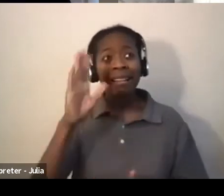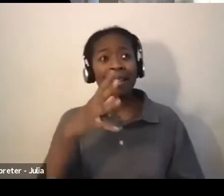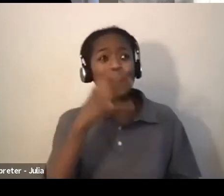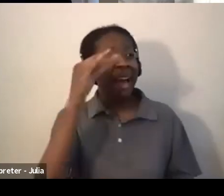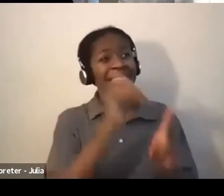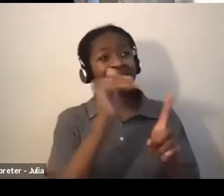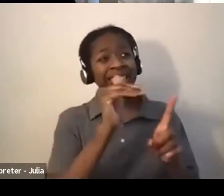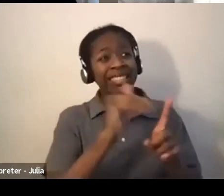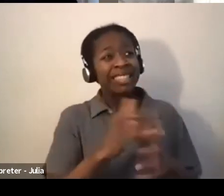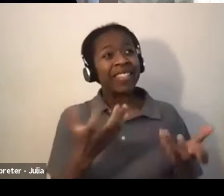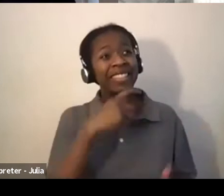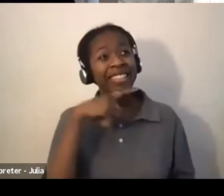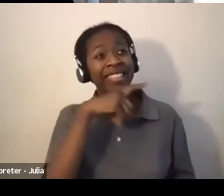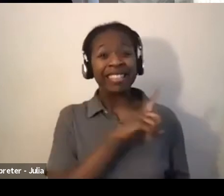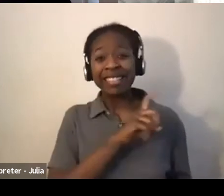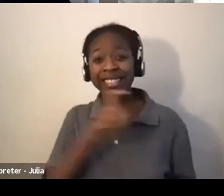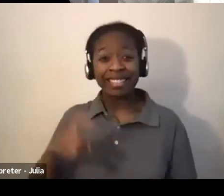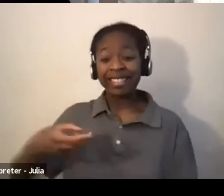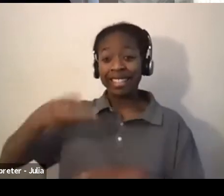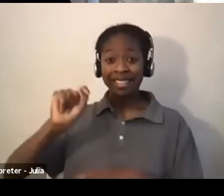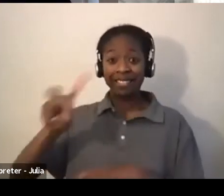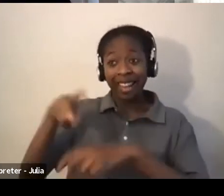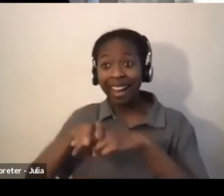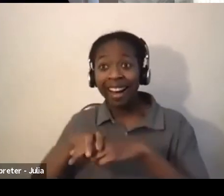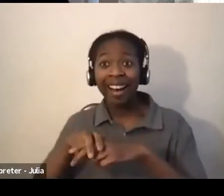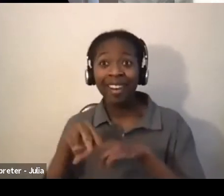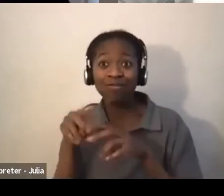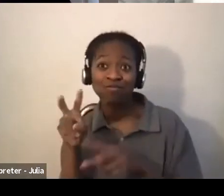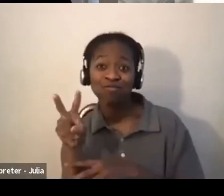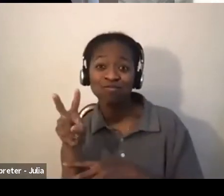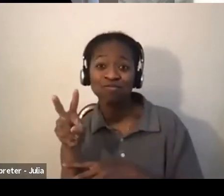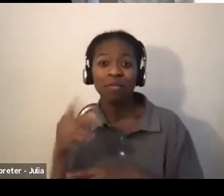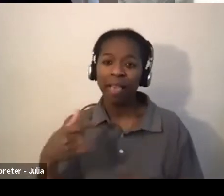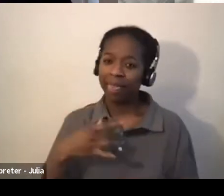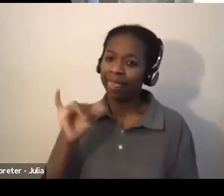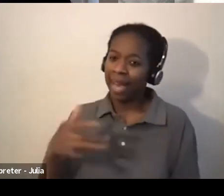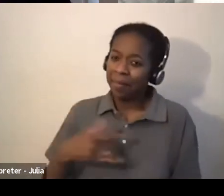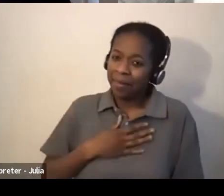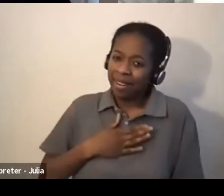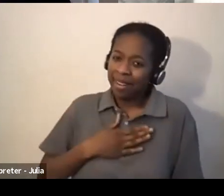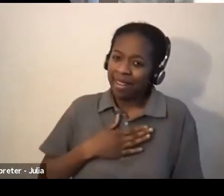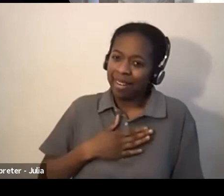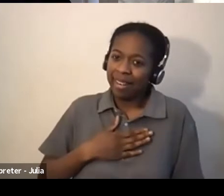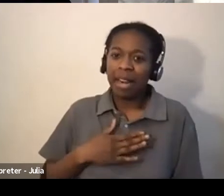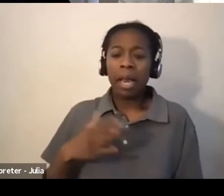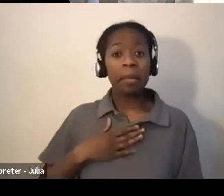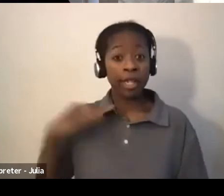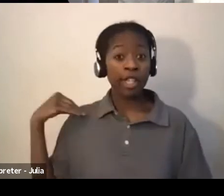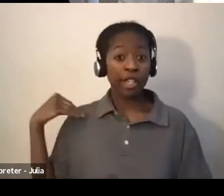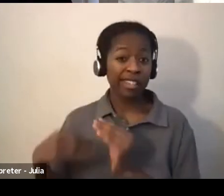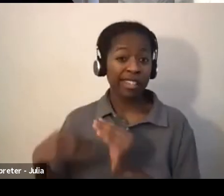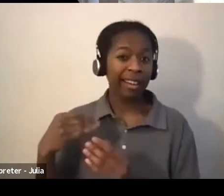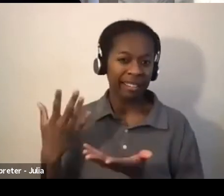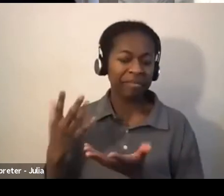getting breakfast, cereal, whatever it is, and sitting down in front of the TV and watching cartoons. I think my generation was like probably the last era of